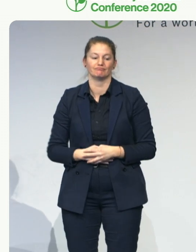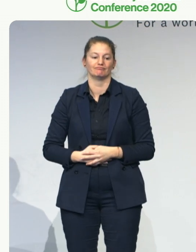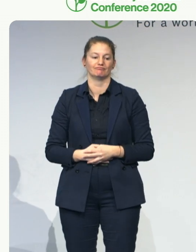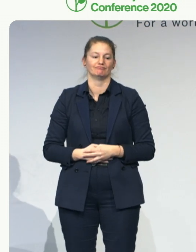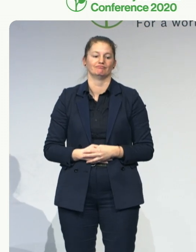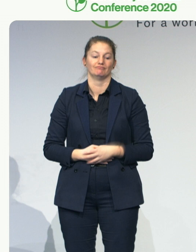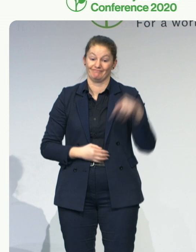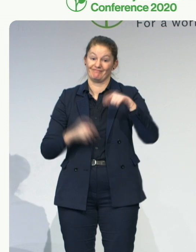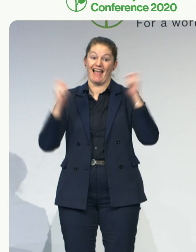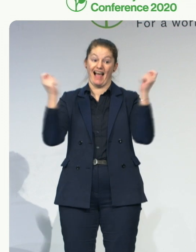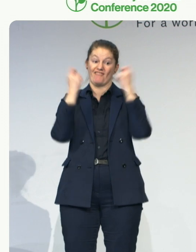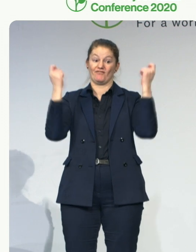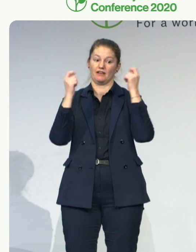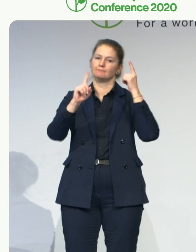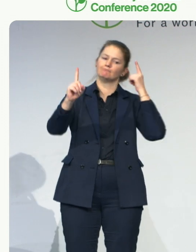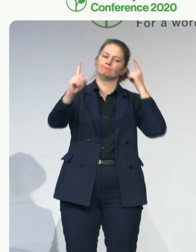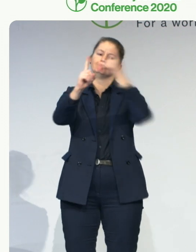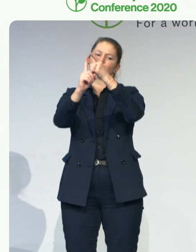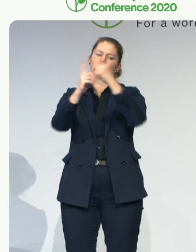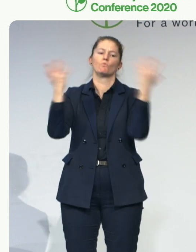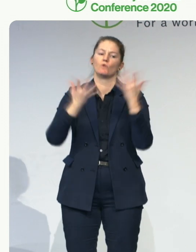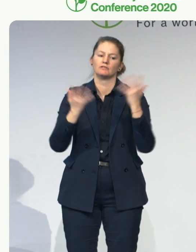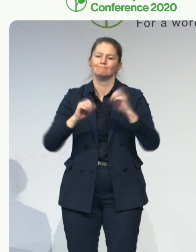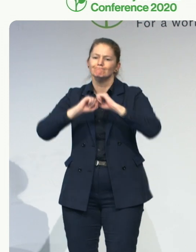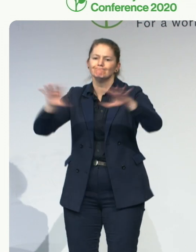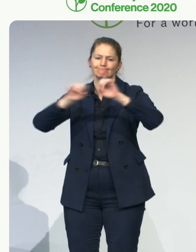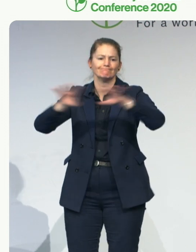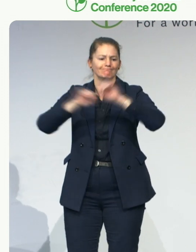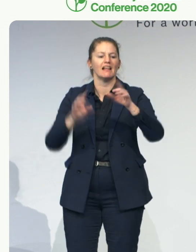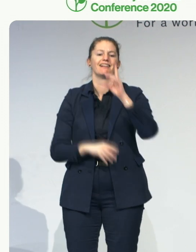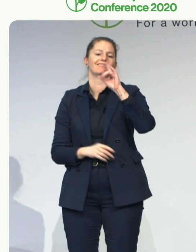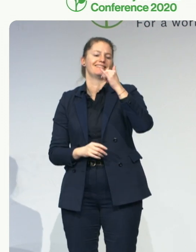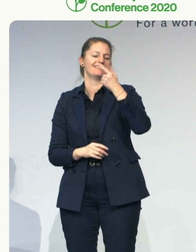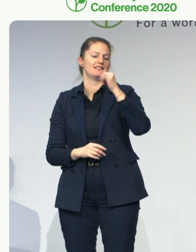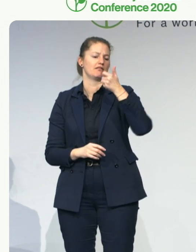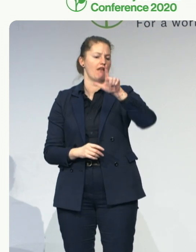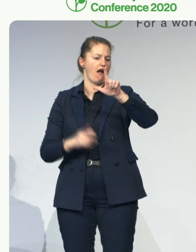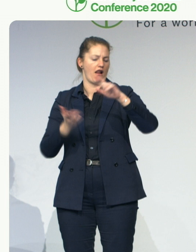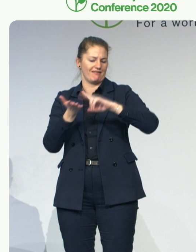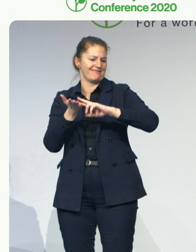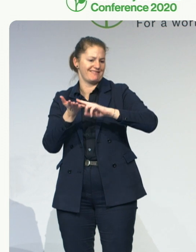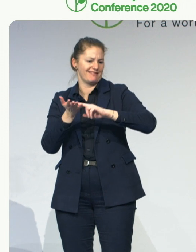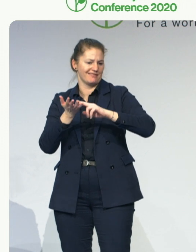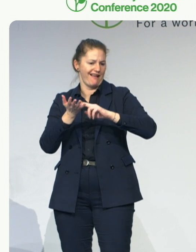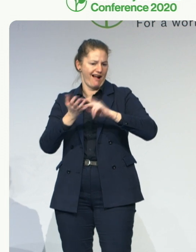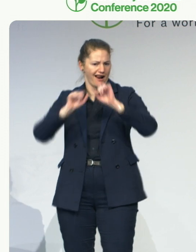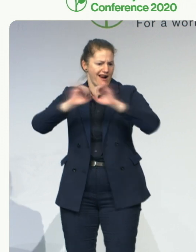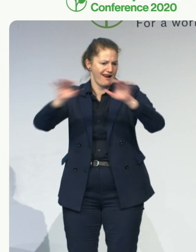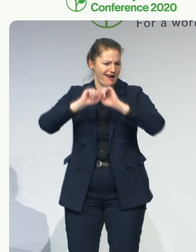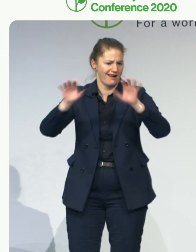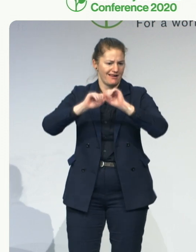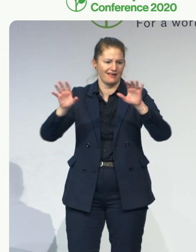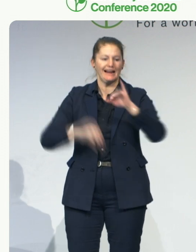for more inclusion in the Austrian educational system. And we are very happy